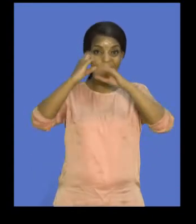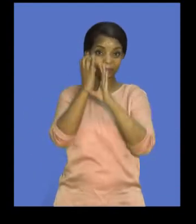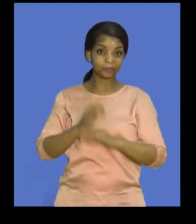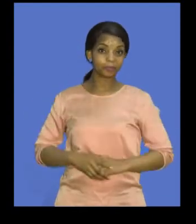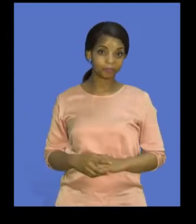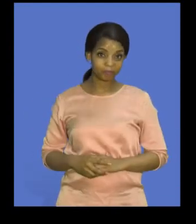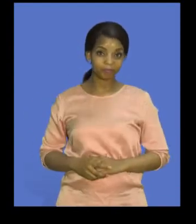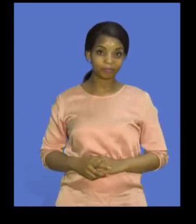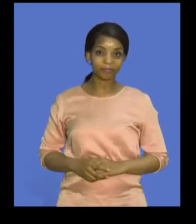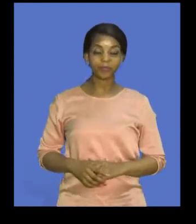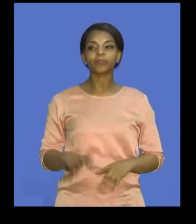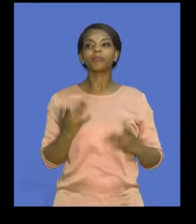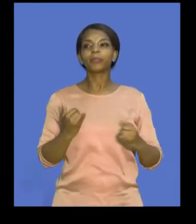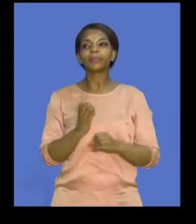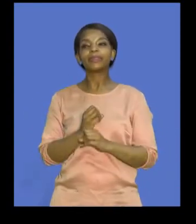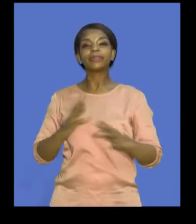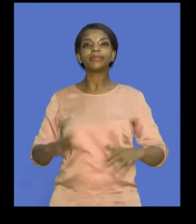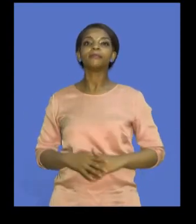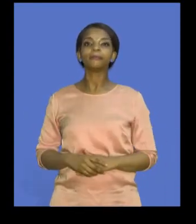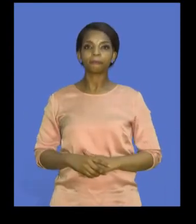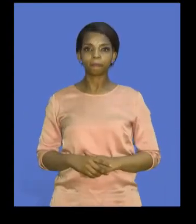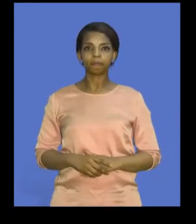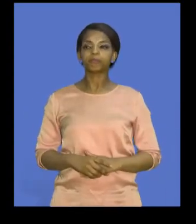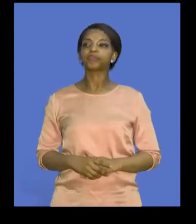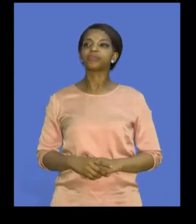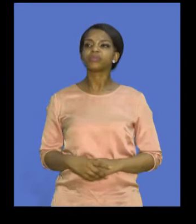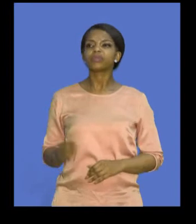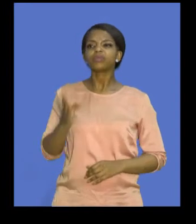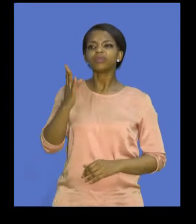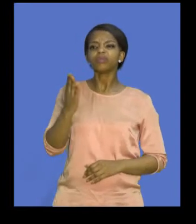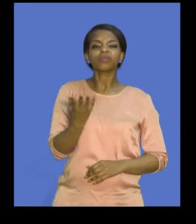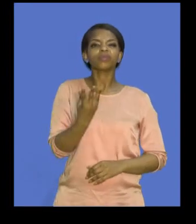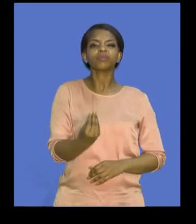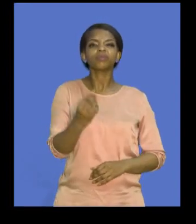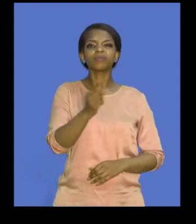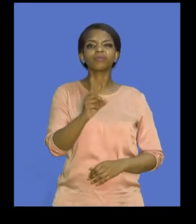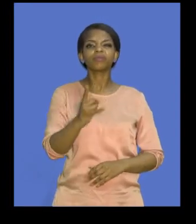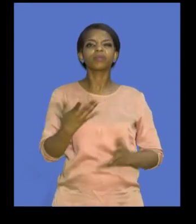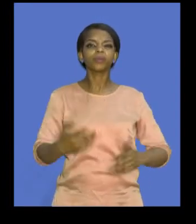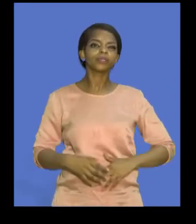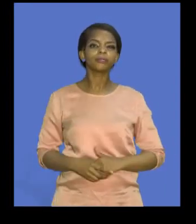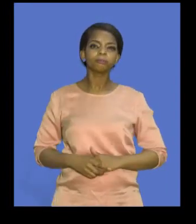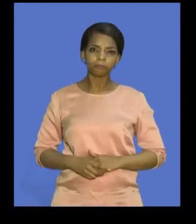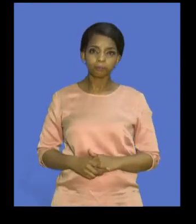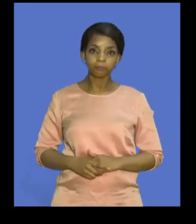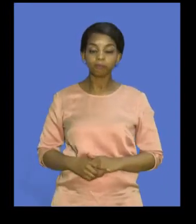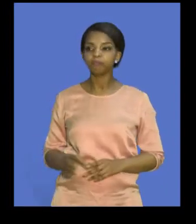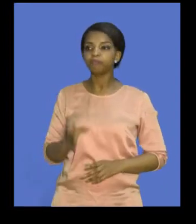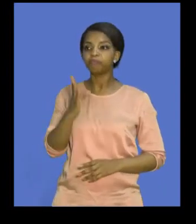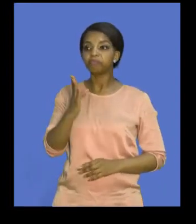an icebreaker, we've got a concept map. So today we are looking at field forces which